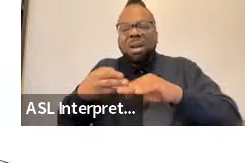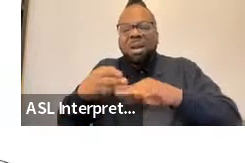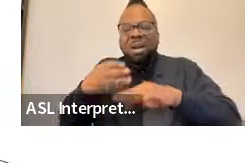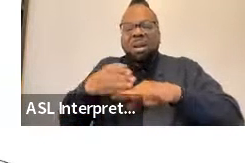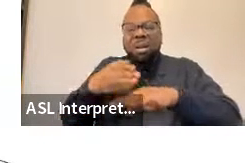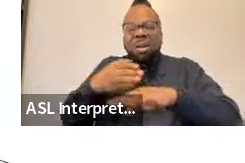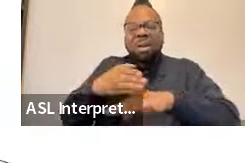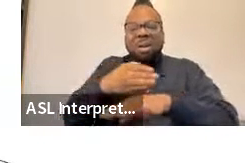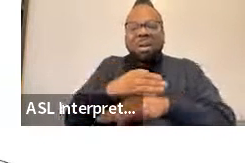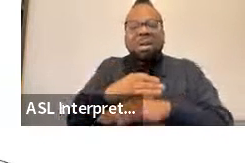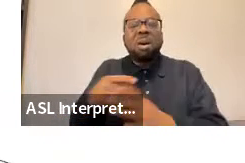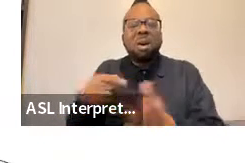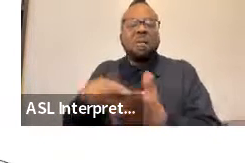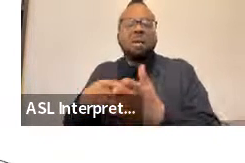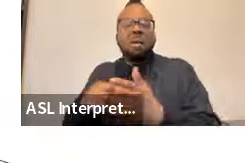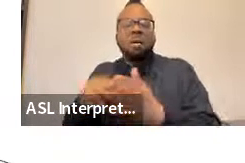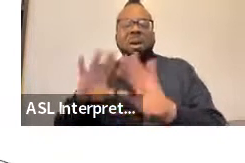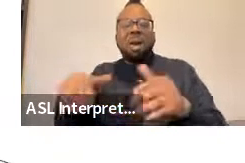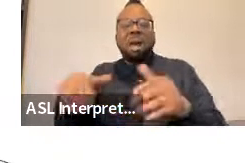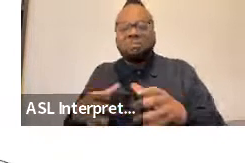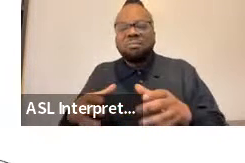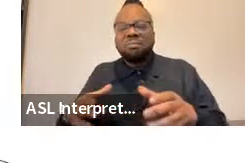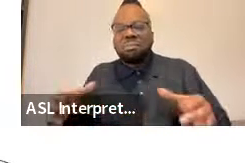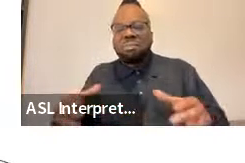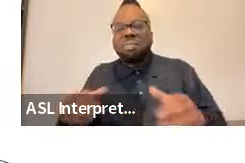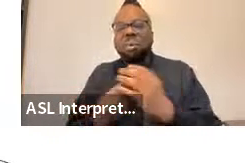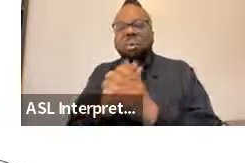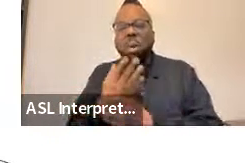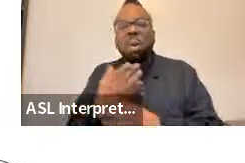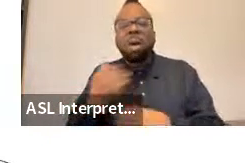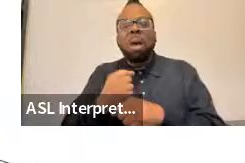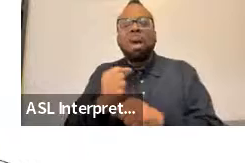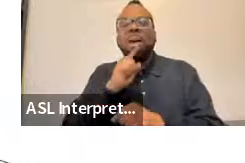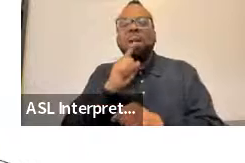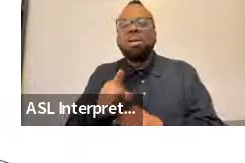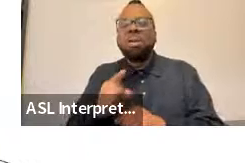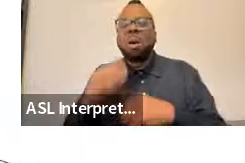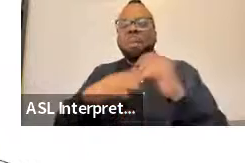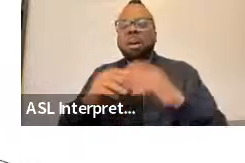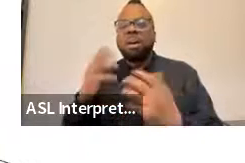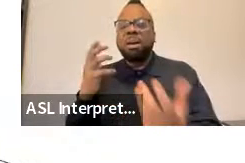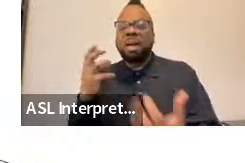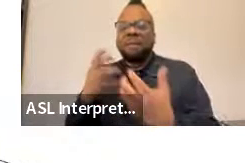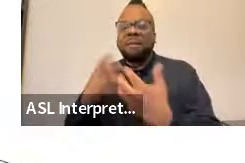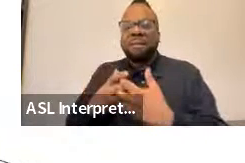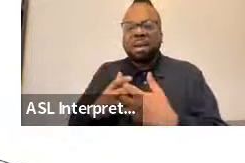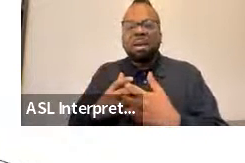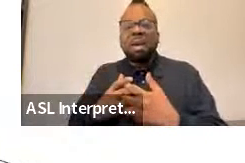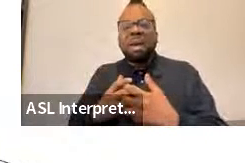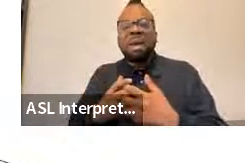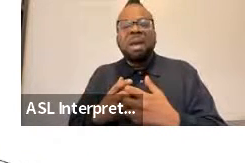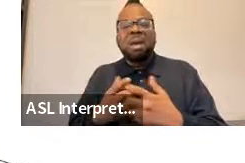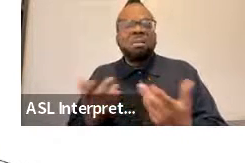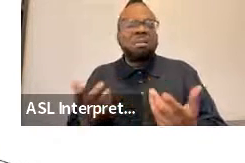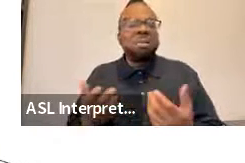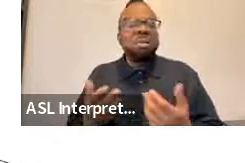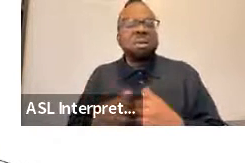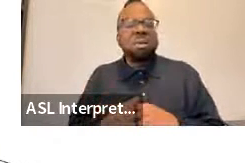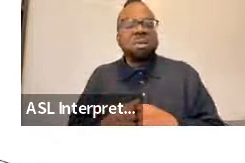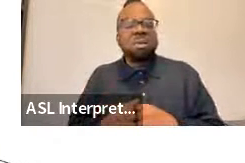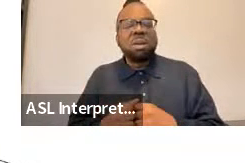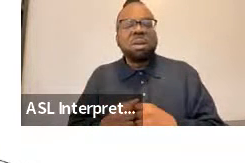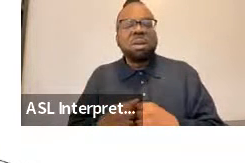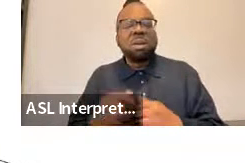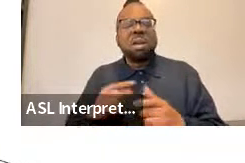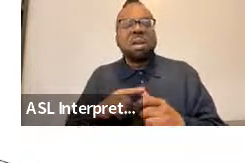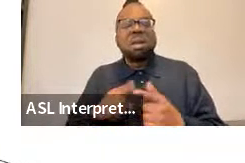city. We also want to make sure that buildings can actually fit this affordable housing, so provide height increases so that the affordable FAR can actually